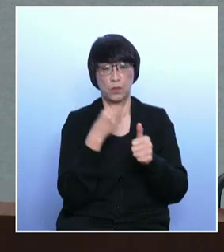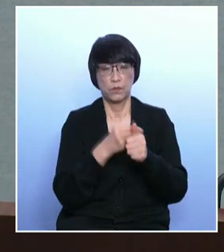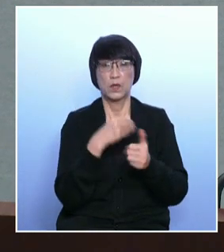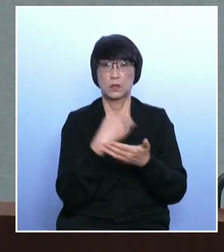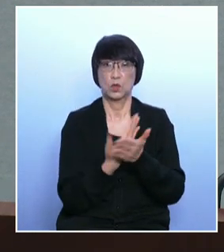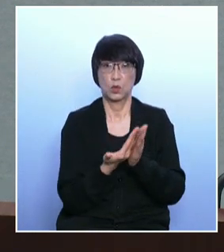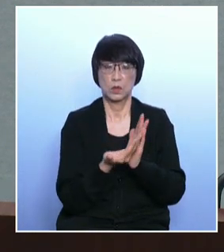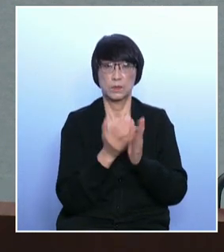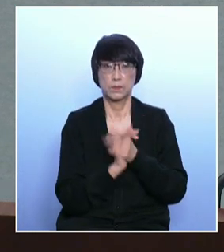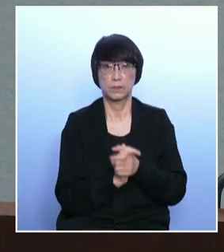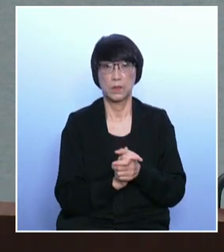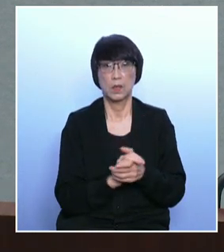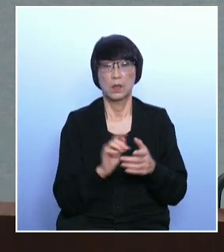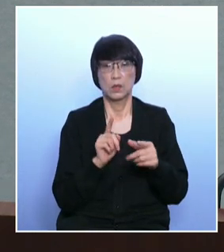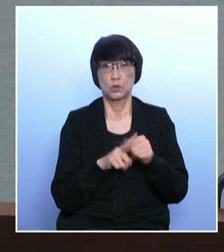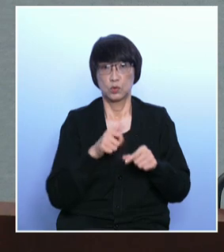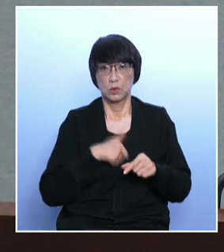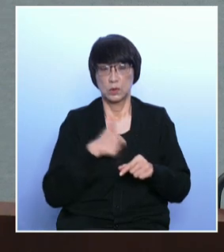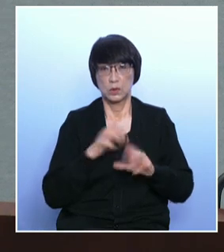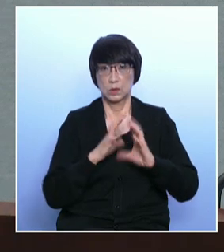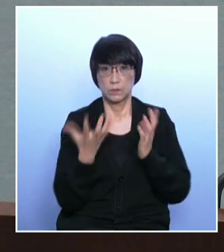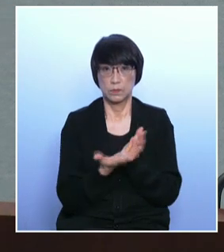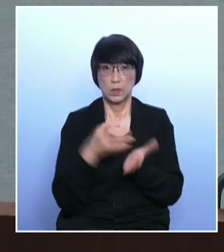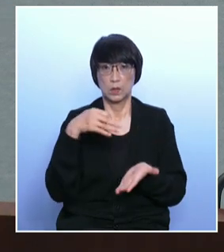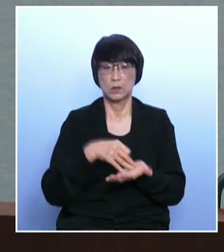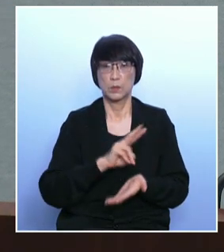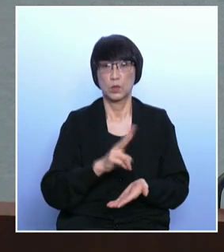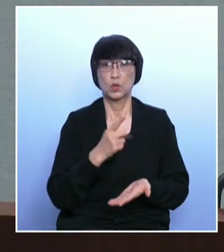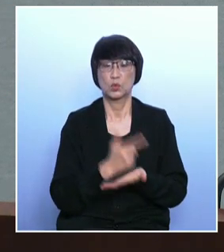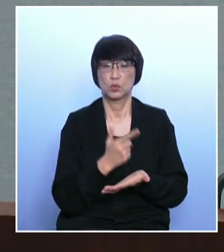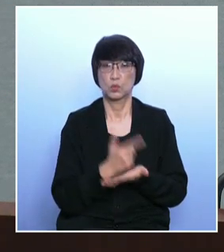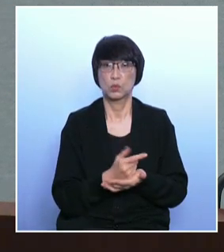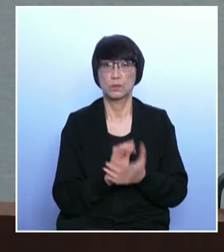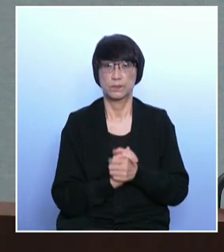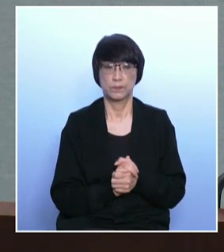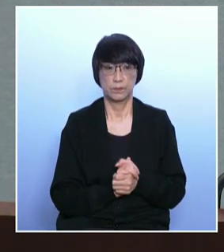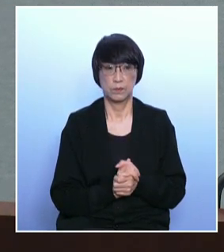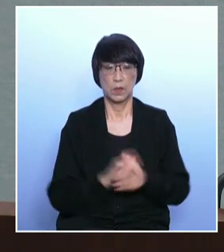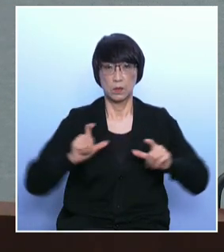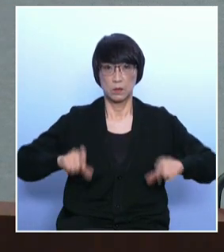of 3 universities, so 3 universities will also send manpower to the CMH.